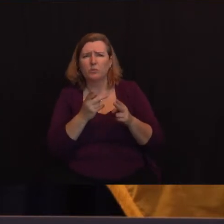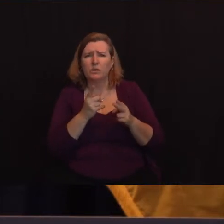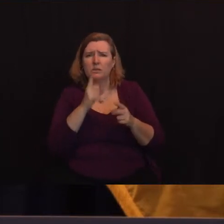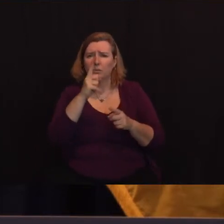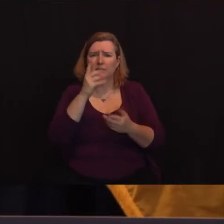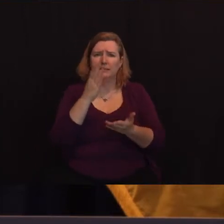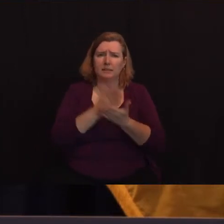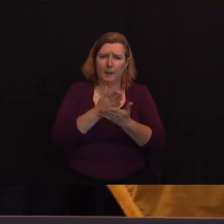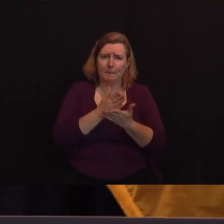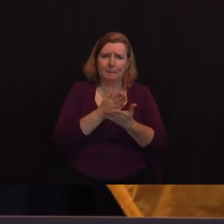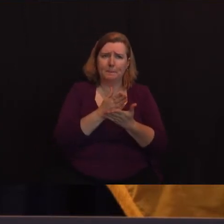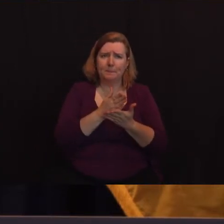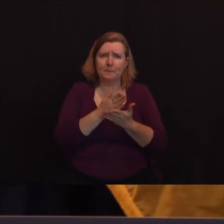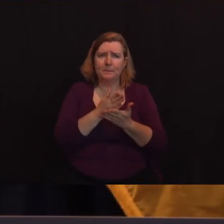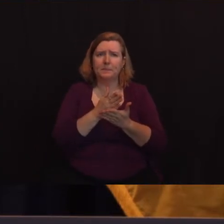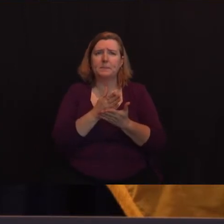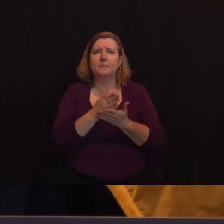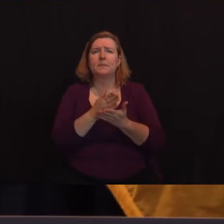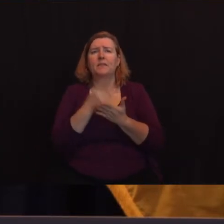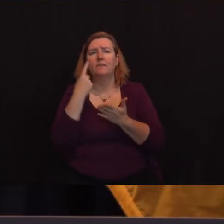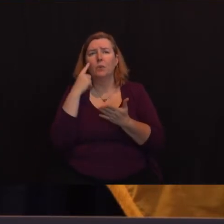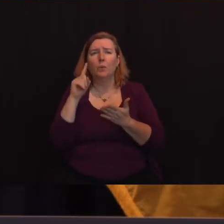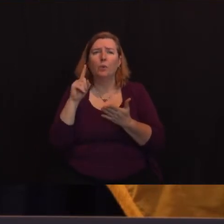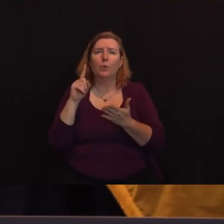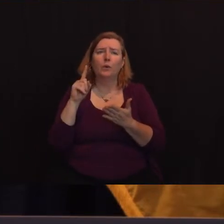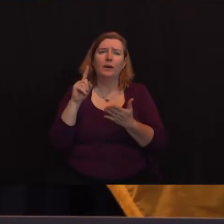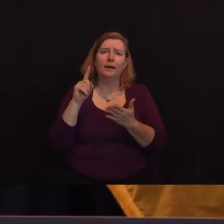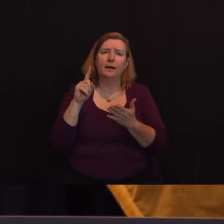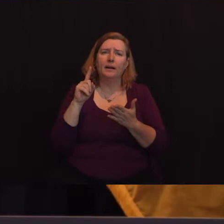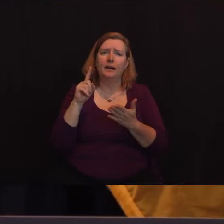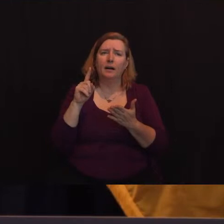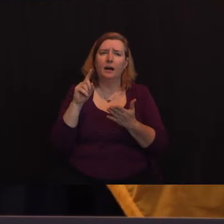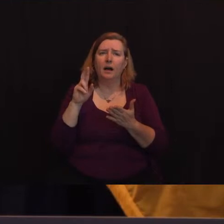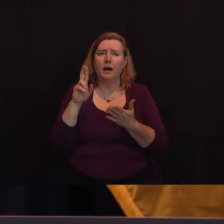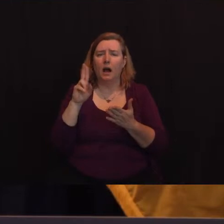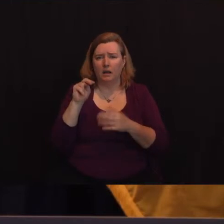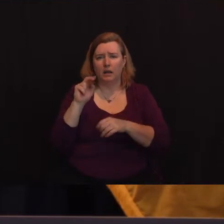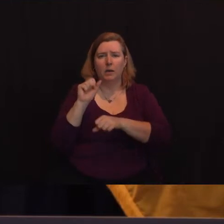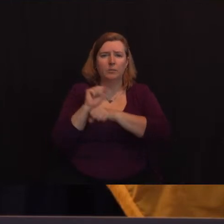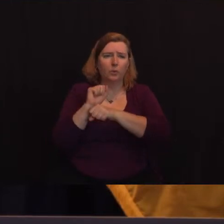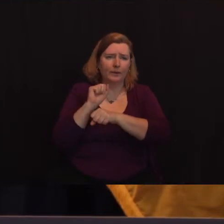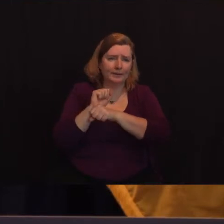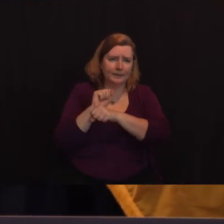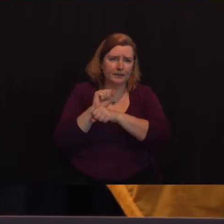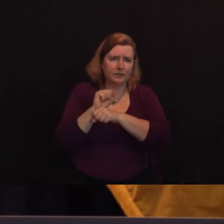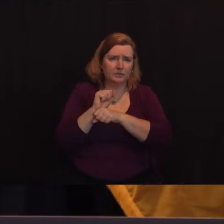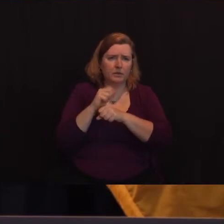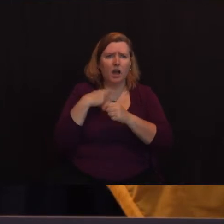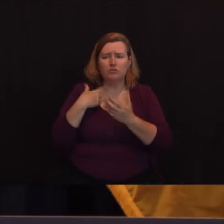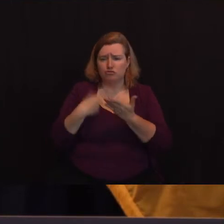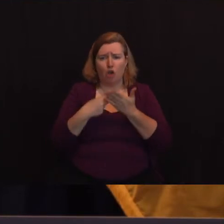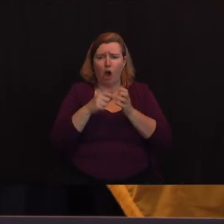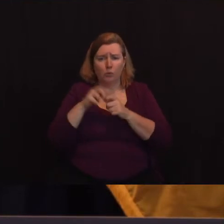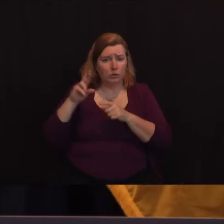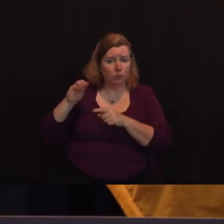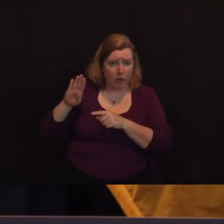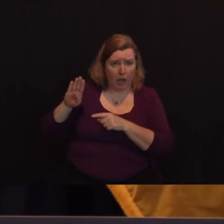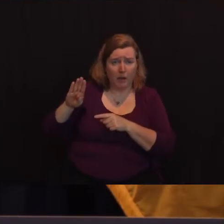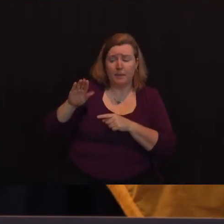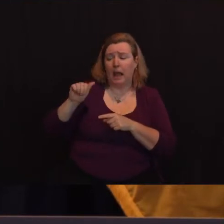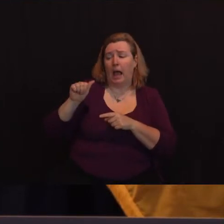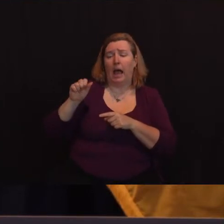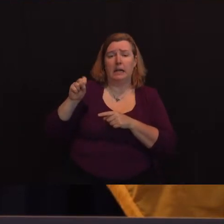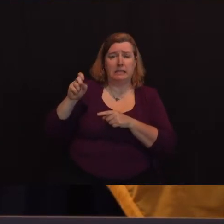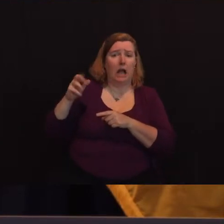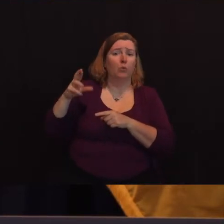basis upon which my interactions with the commissioner have been, if they can more